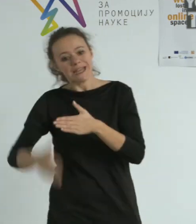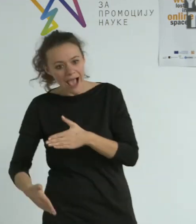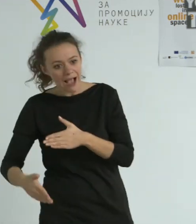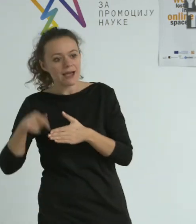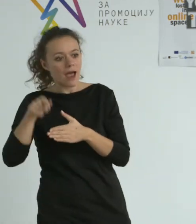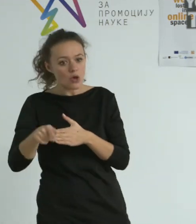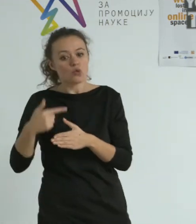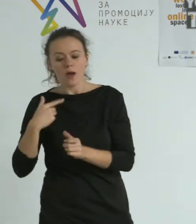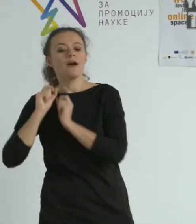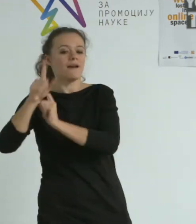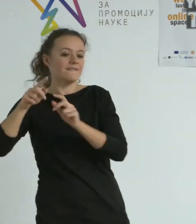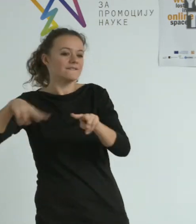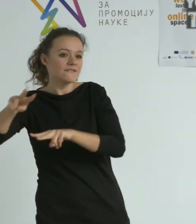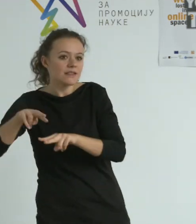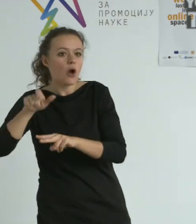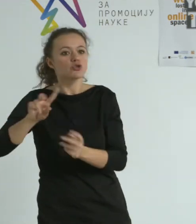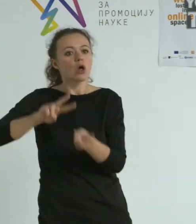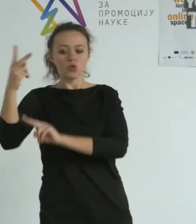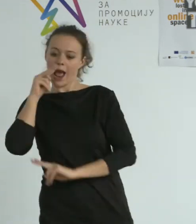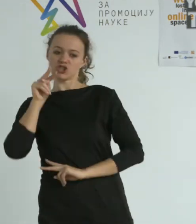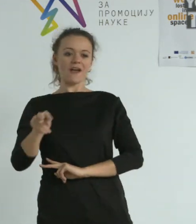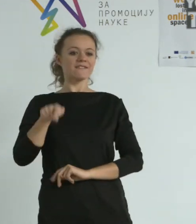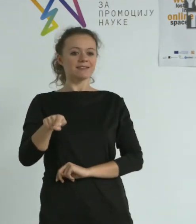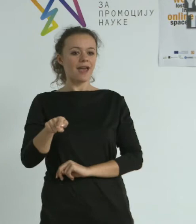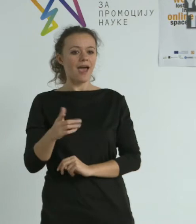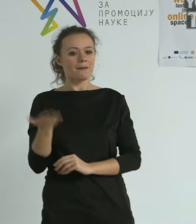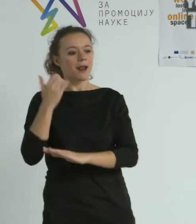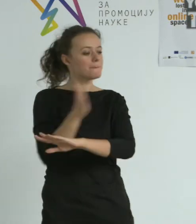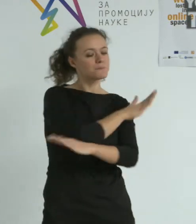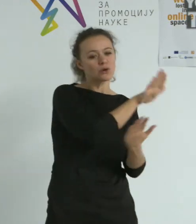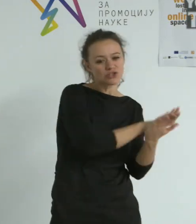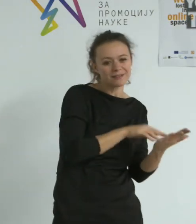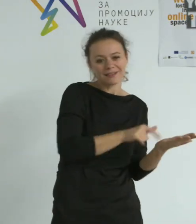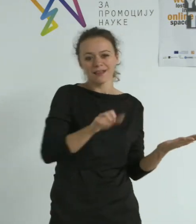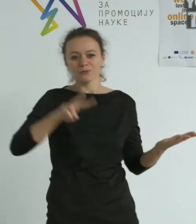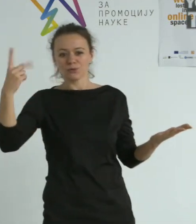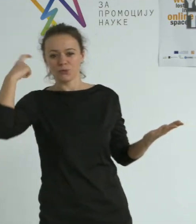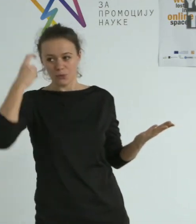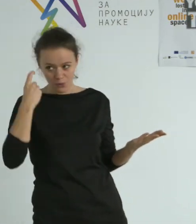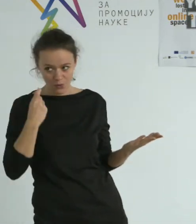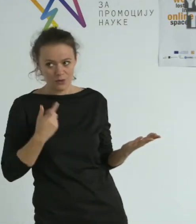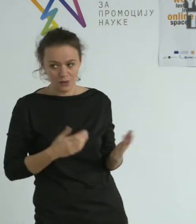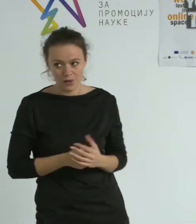understanding for the video would be maybe different. I wanted to use it so I can see their